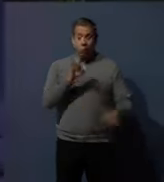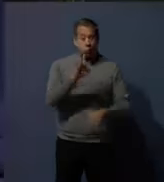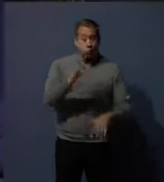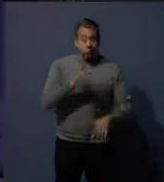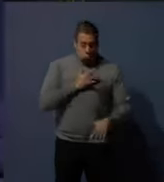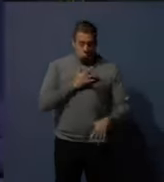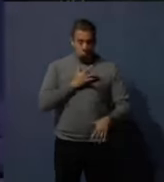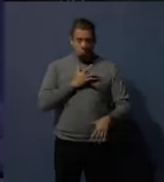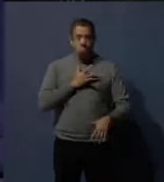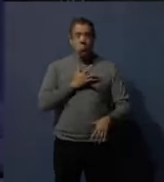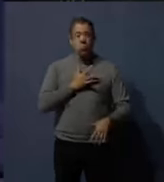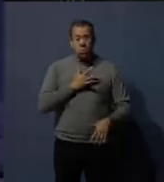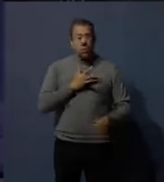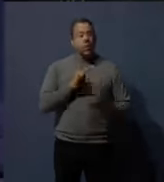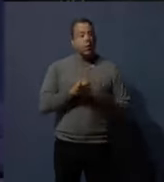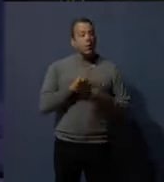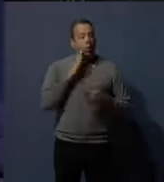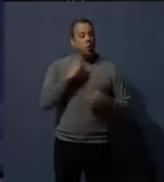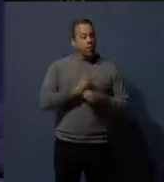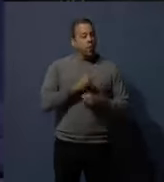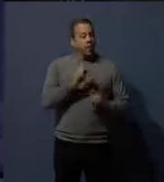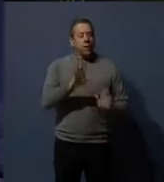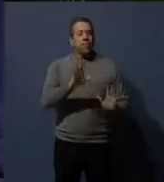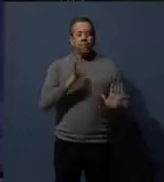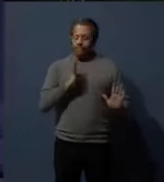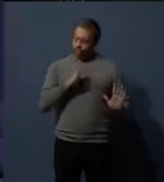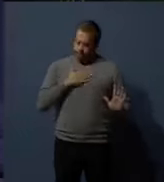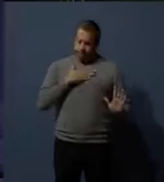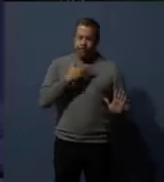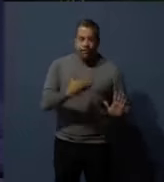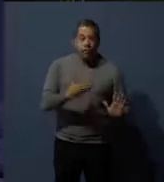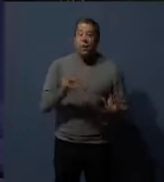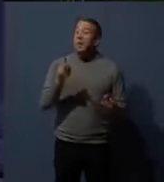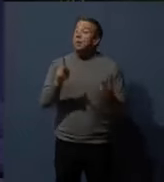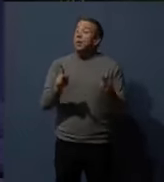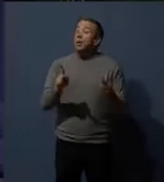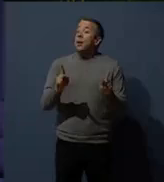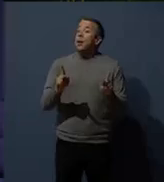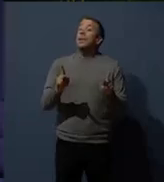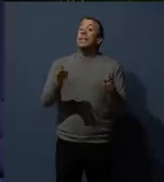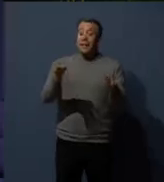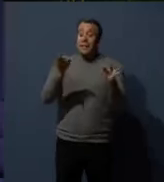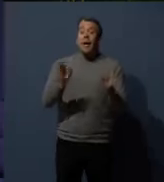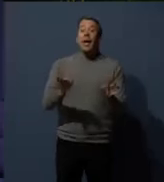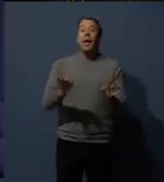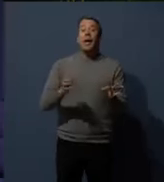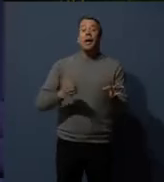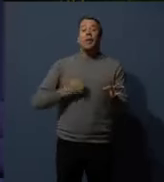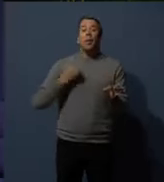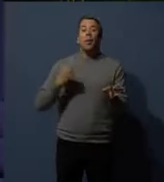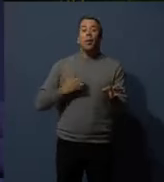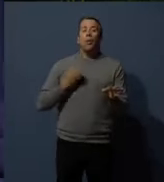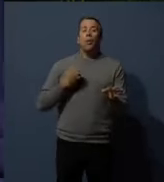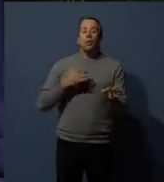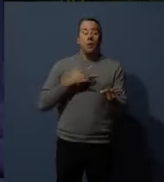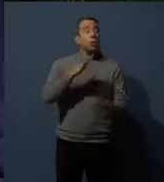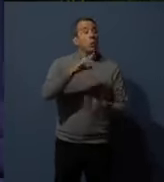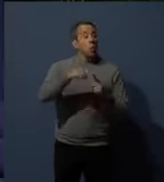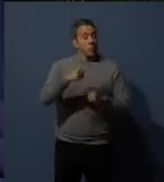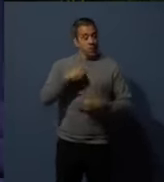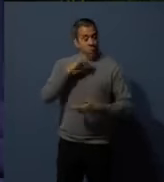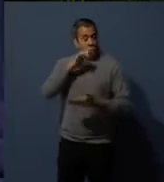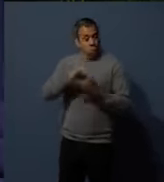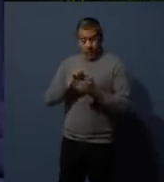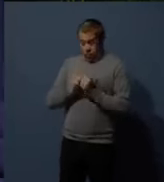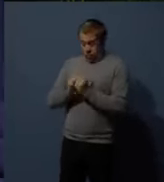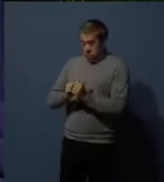emotions, that's key to moving people to action. People make decisions with their emotions first. My wife and I, we go to buy a car. She never